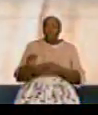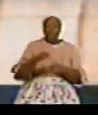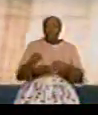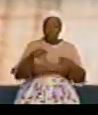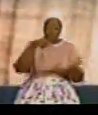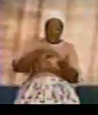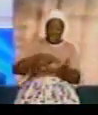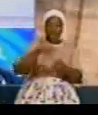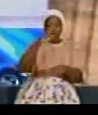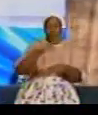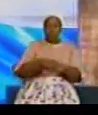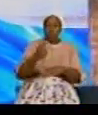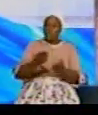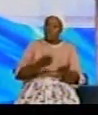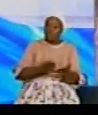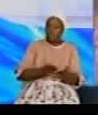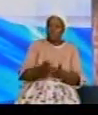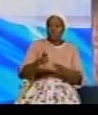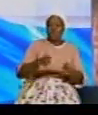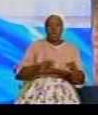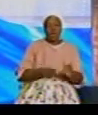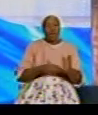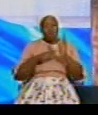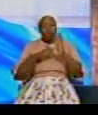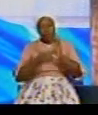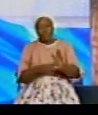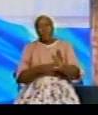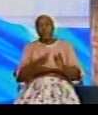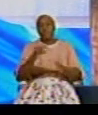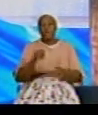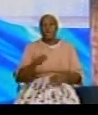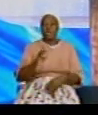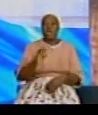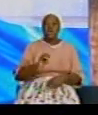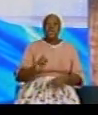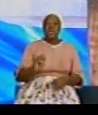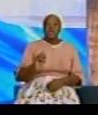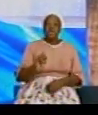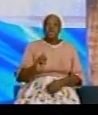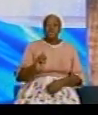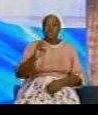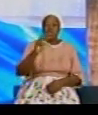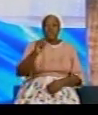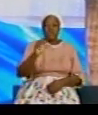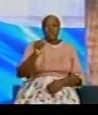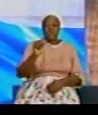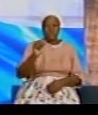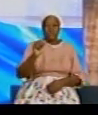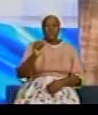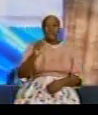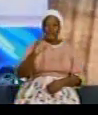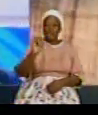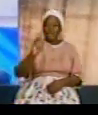on the truth revealed by Emmanuel, God with us? We're looking at the